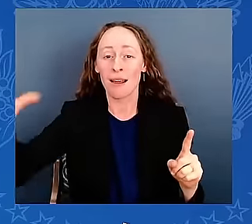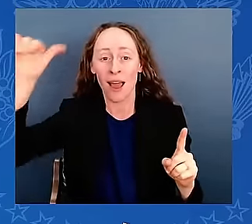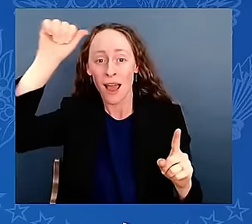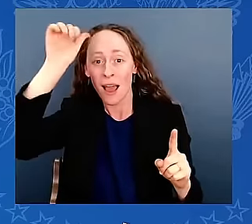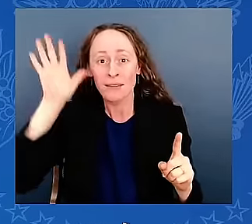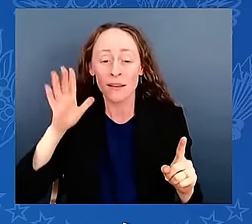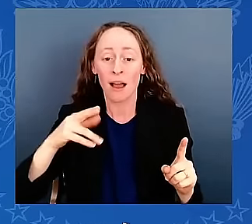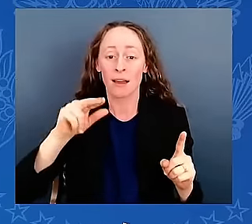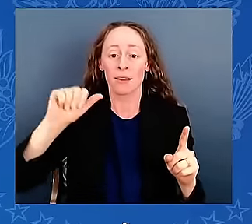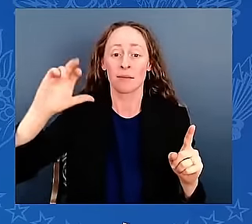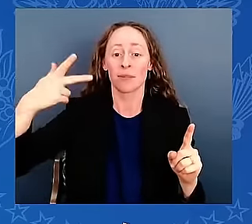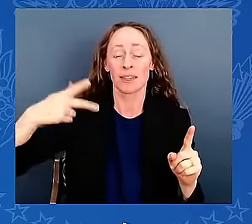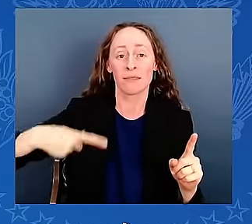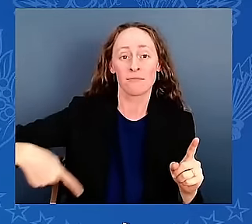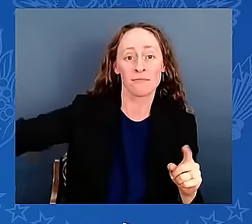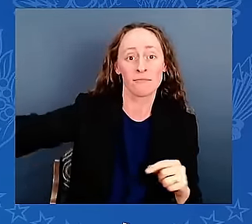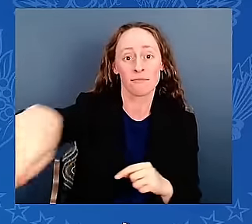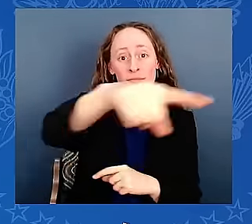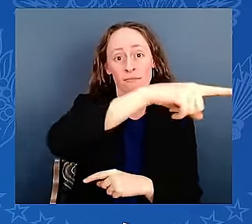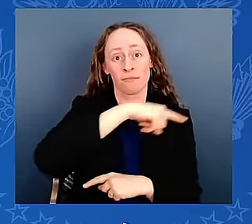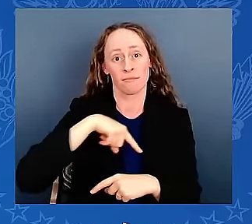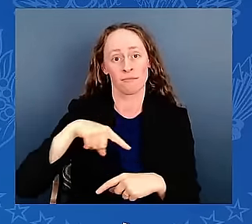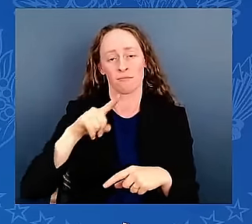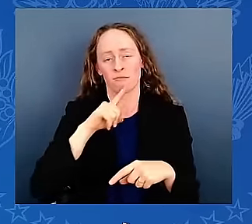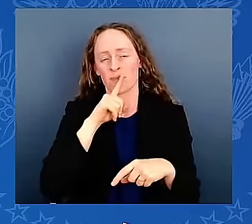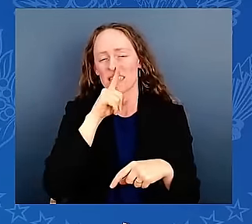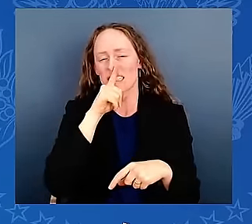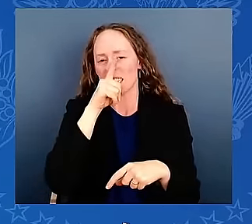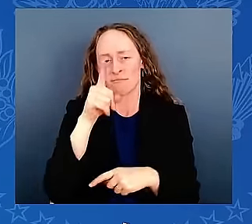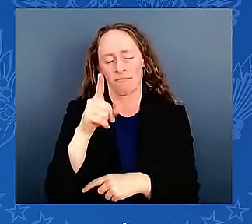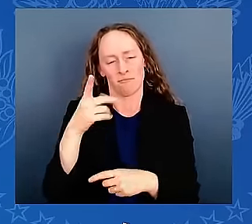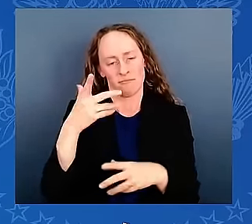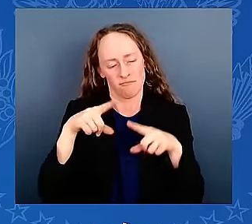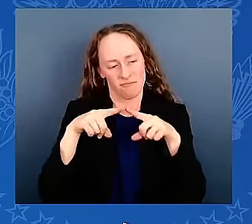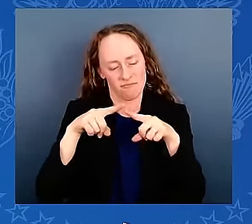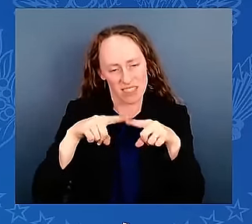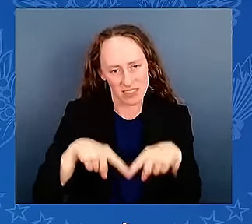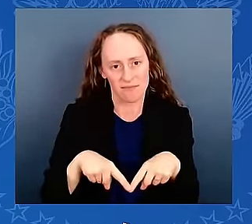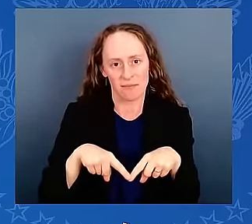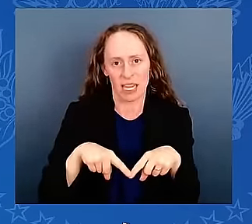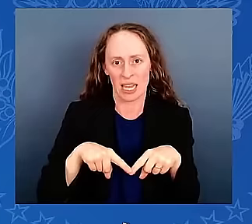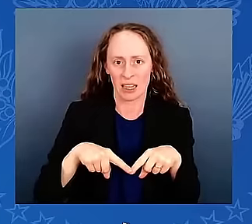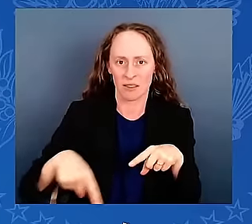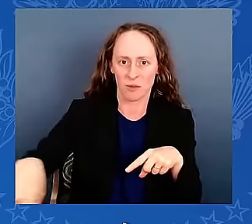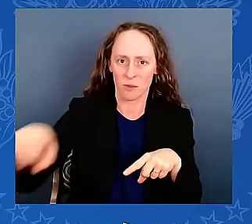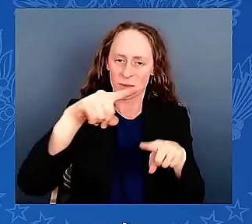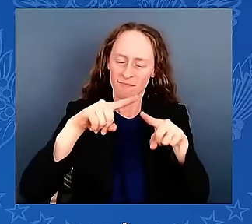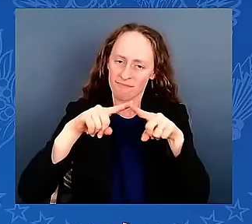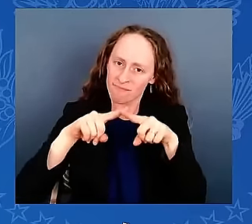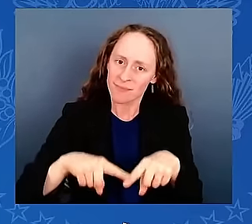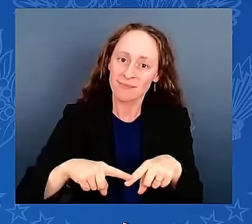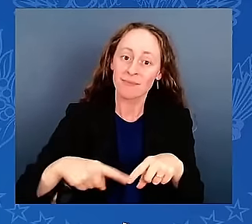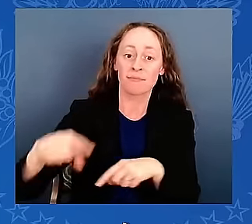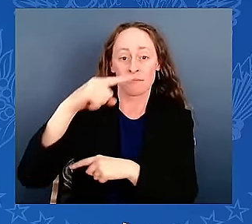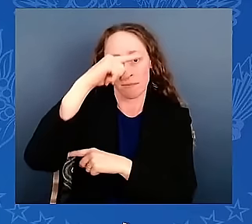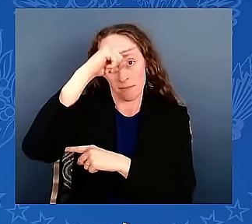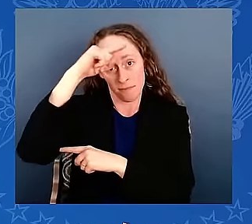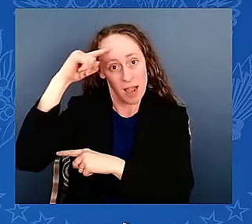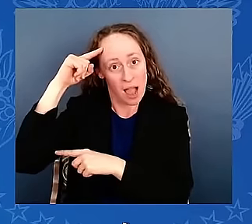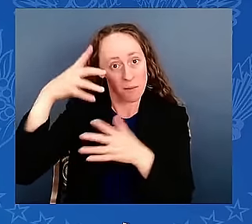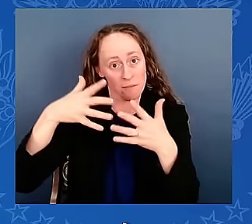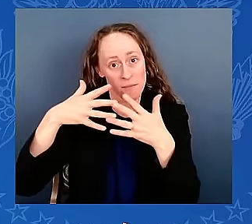power, because Black Americans know that our community is what carries us